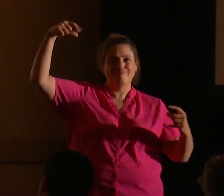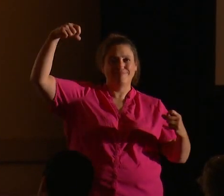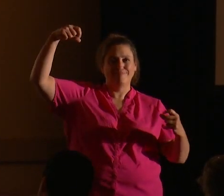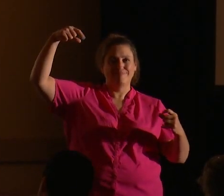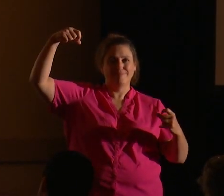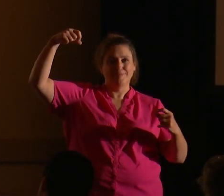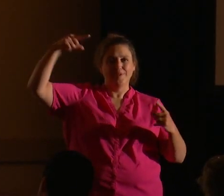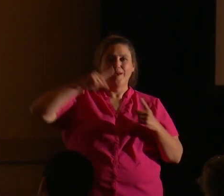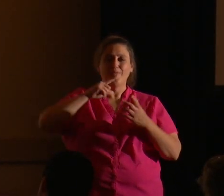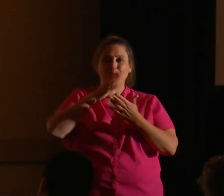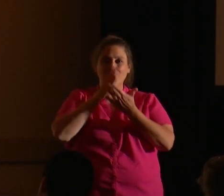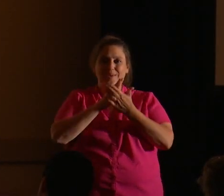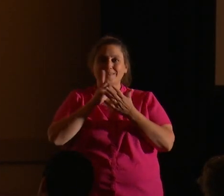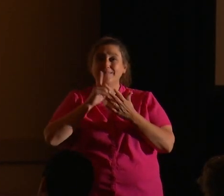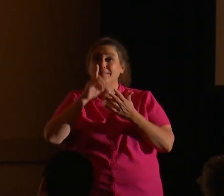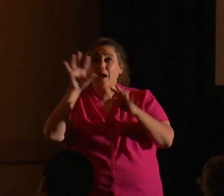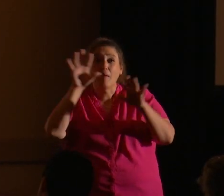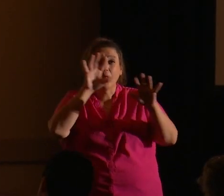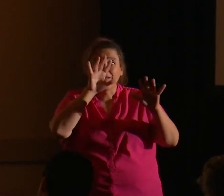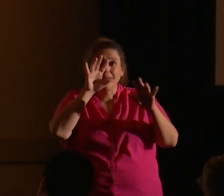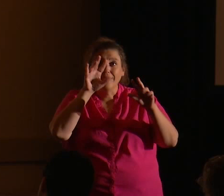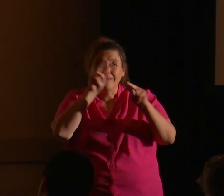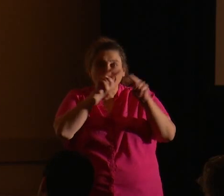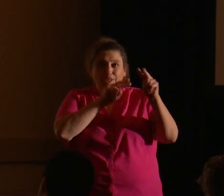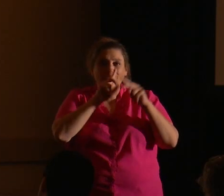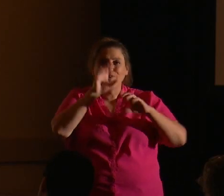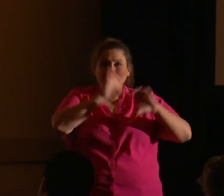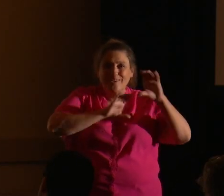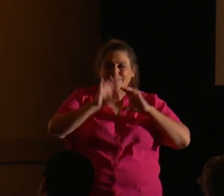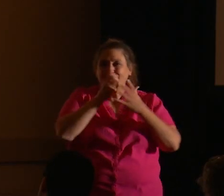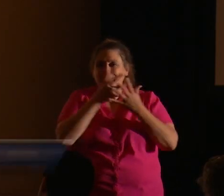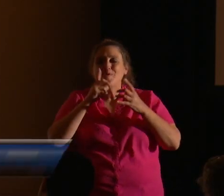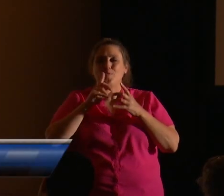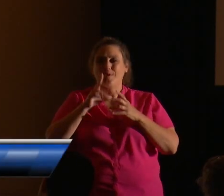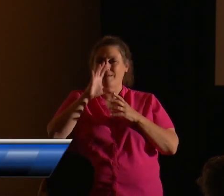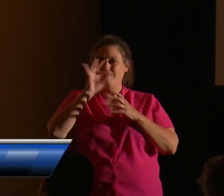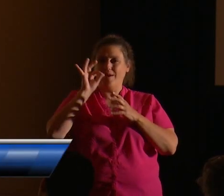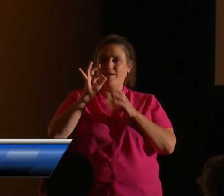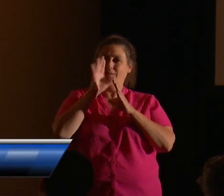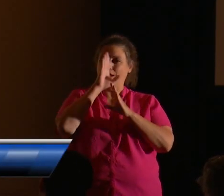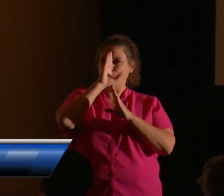astronomy and chemistry and find out directly that there's intelligent life.